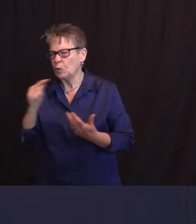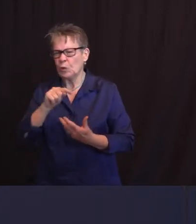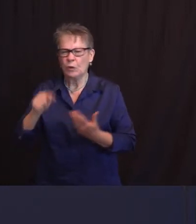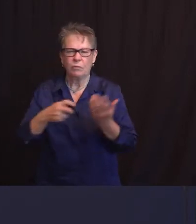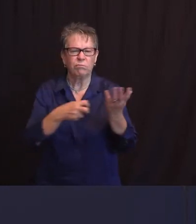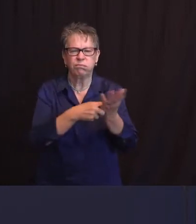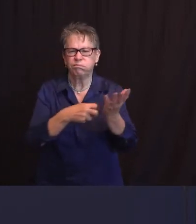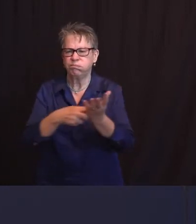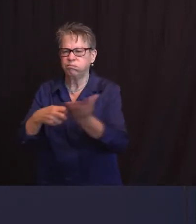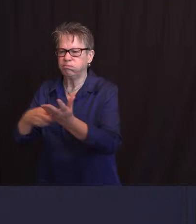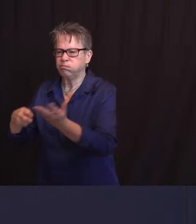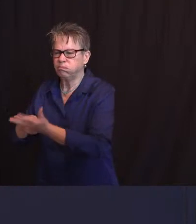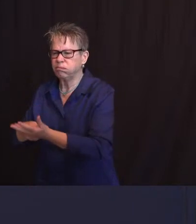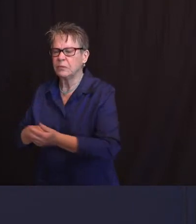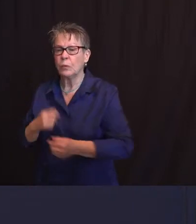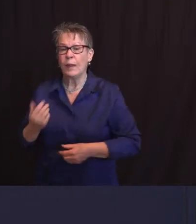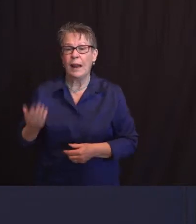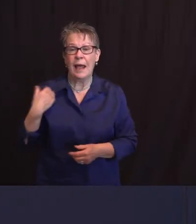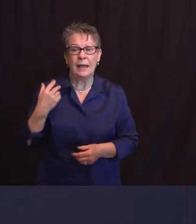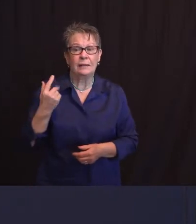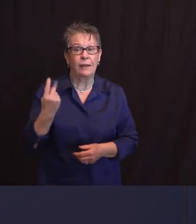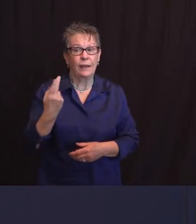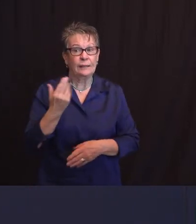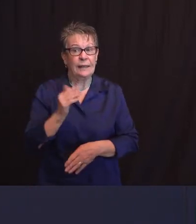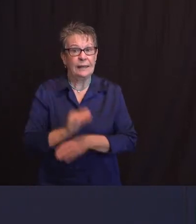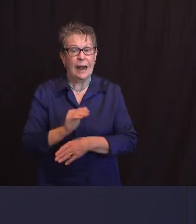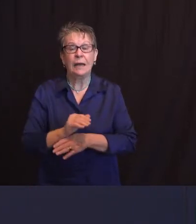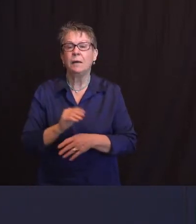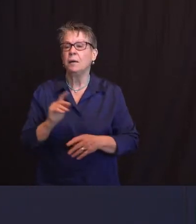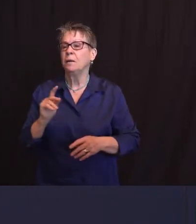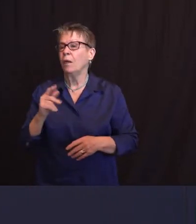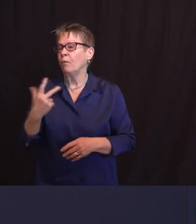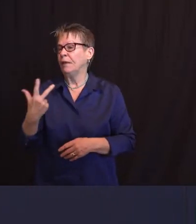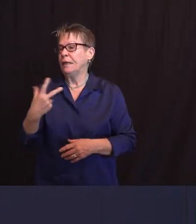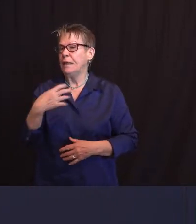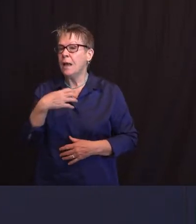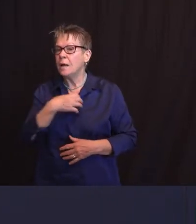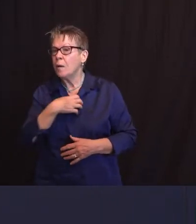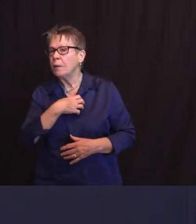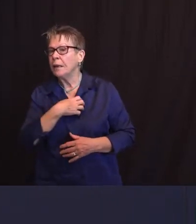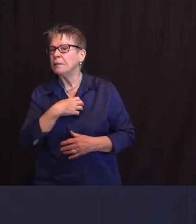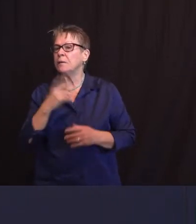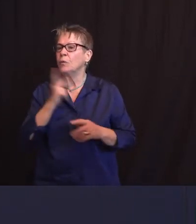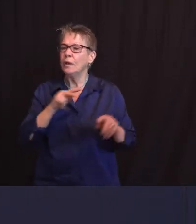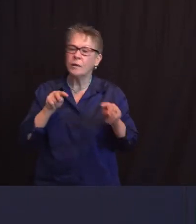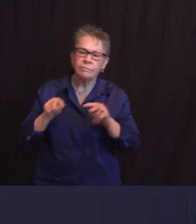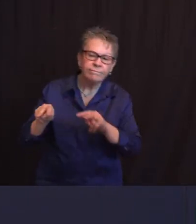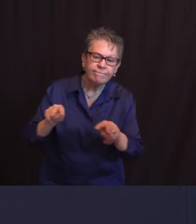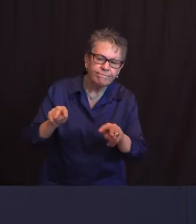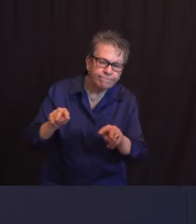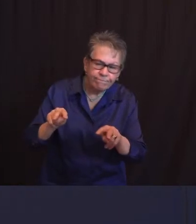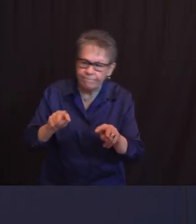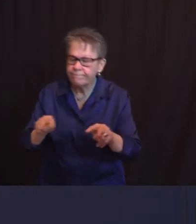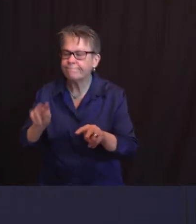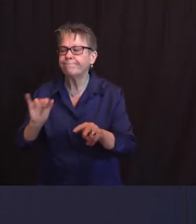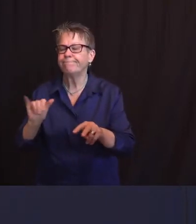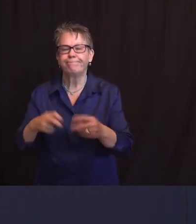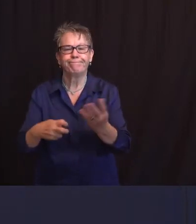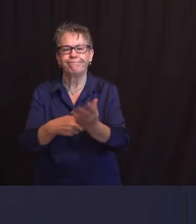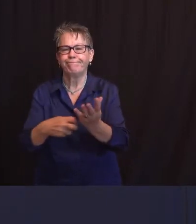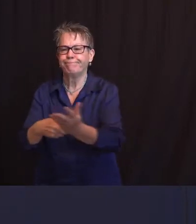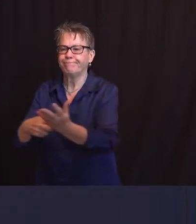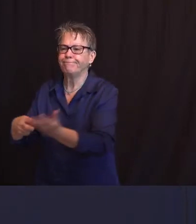18th, ABC responded to 3 complaints and cited those establishments. 2 were in Trenton, which were Laguerre